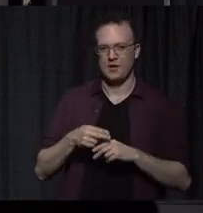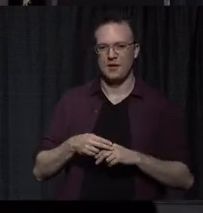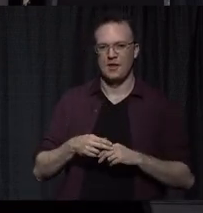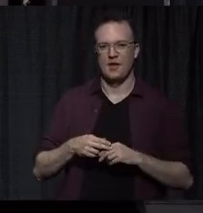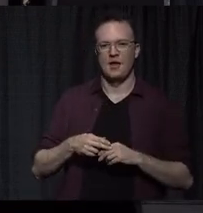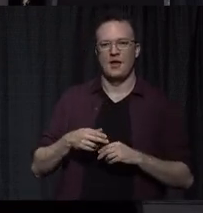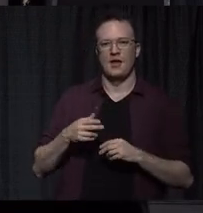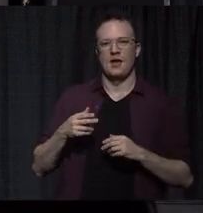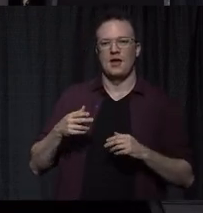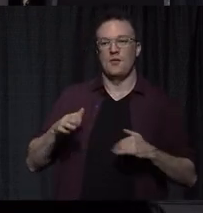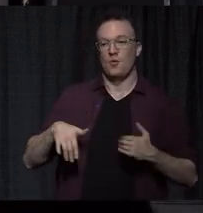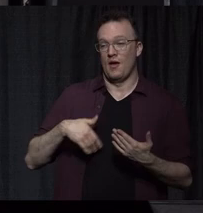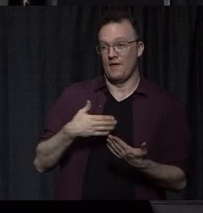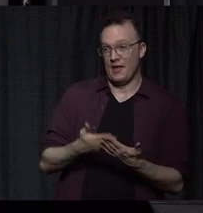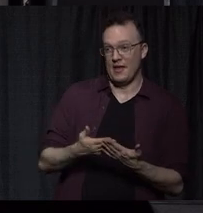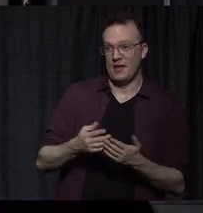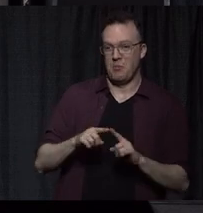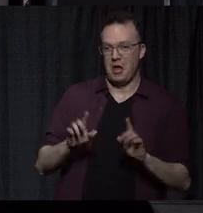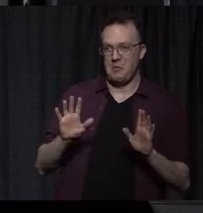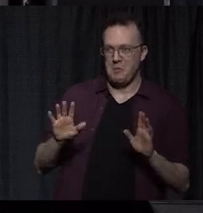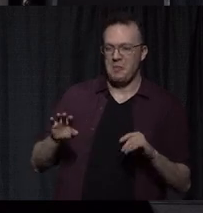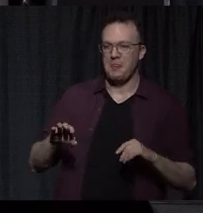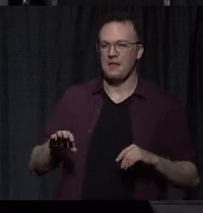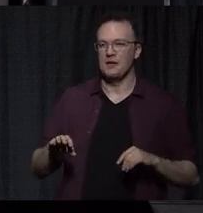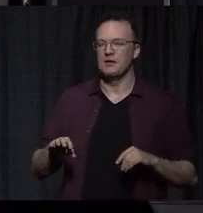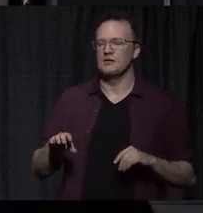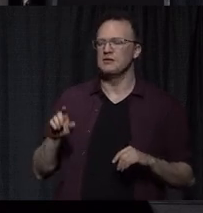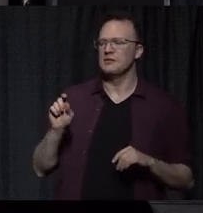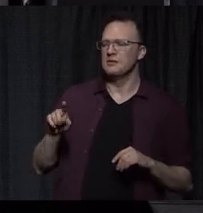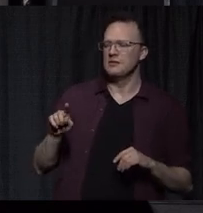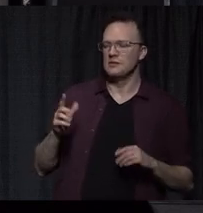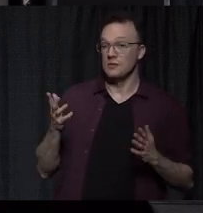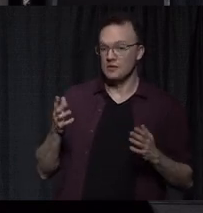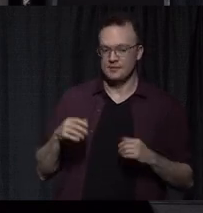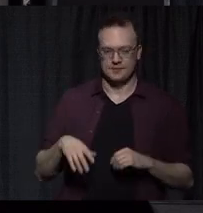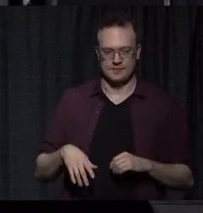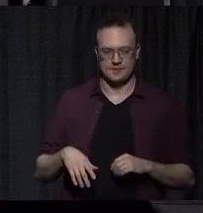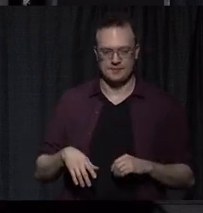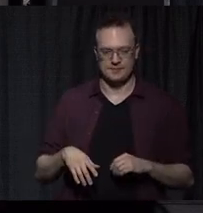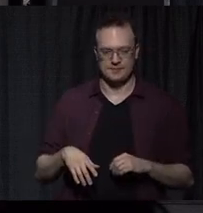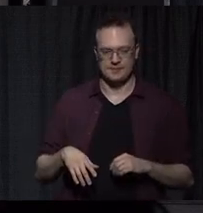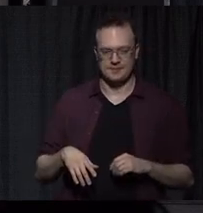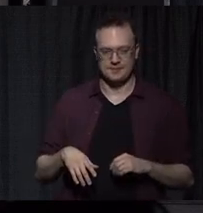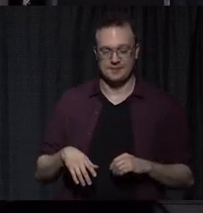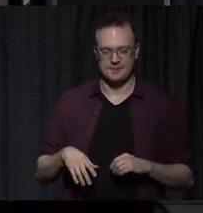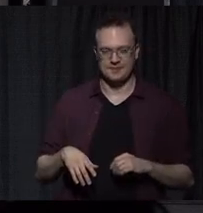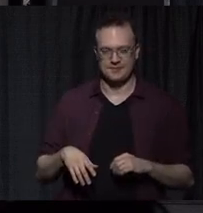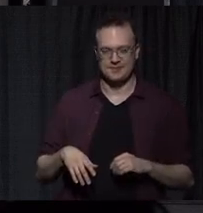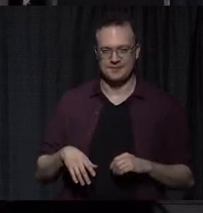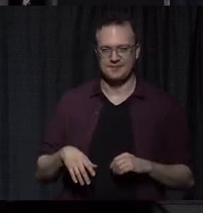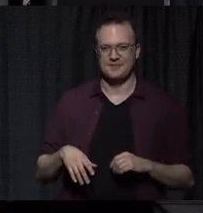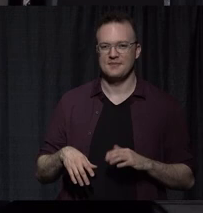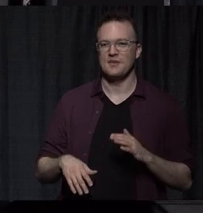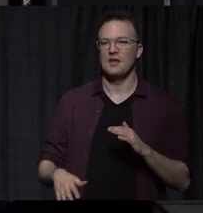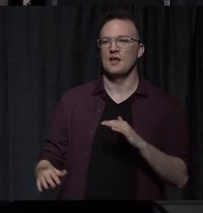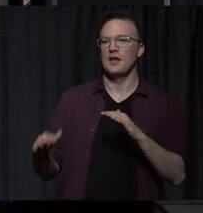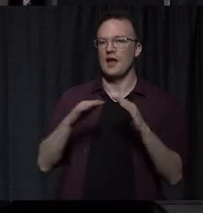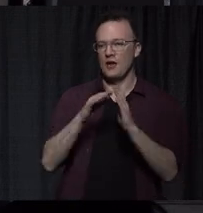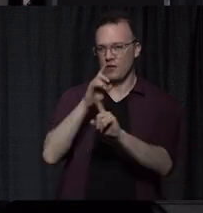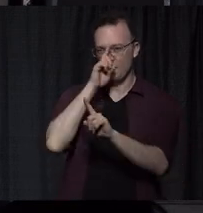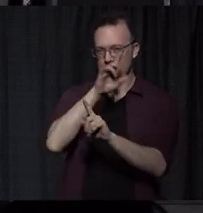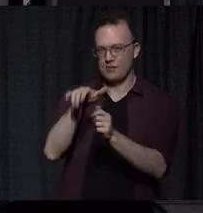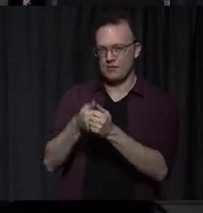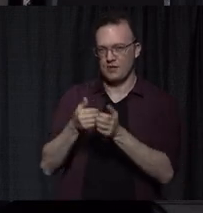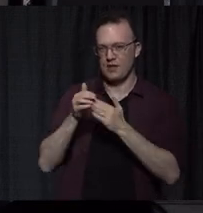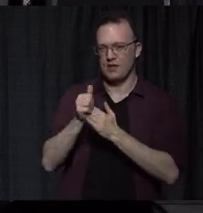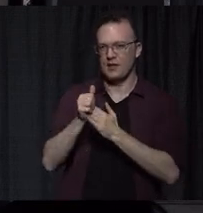time. So, with all that being said, my question is this. In advancing equity-driven leadership, what